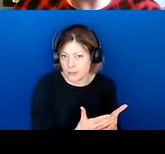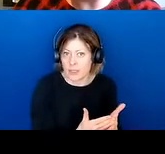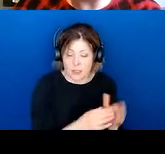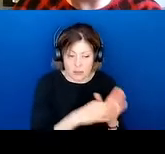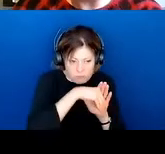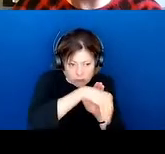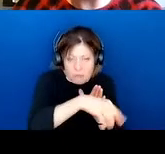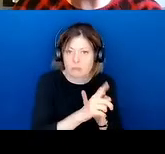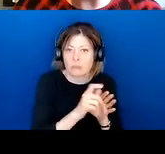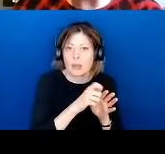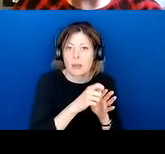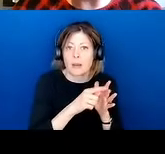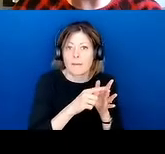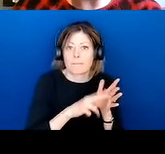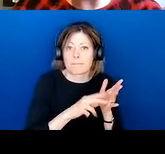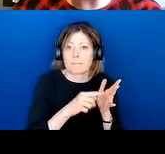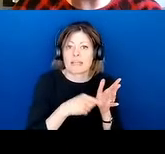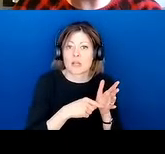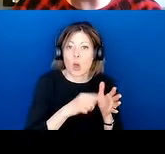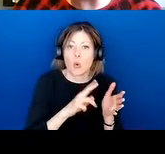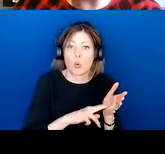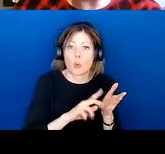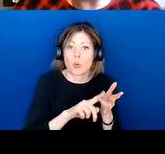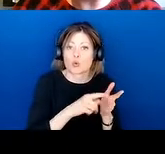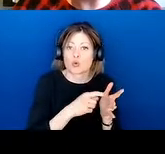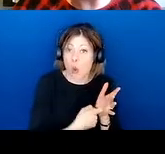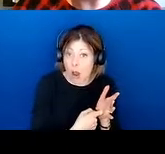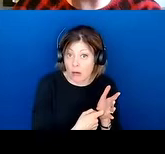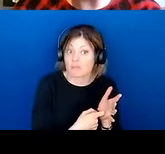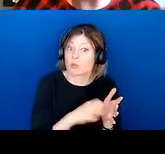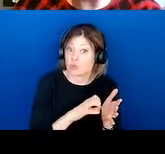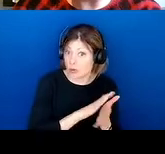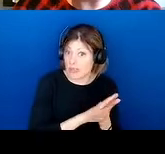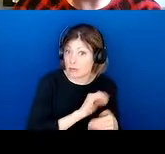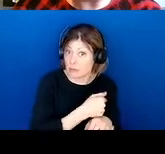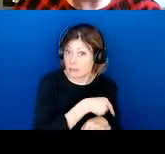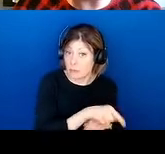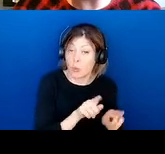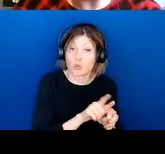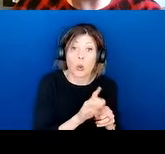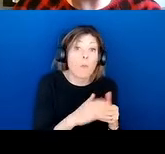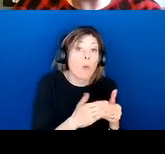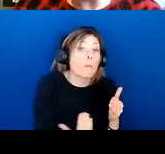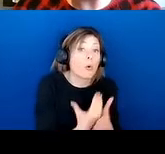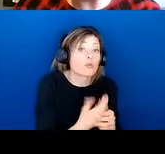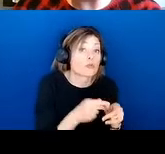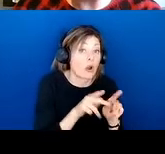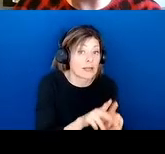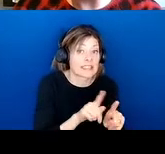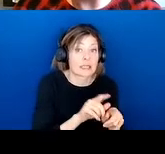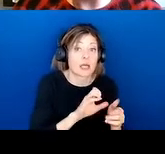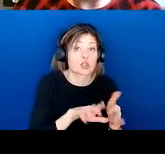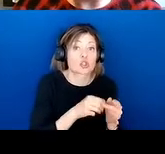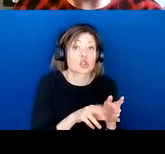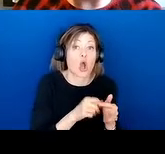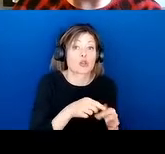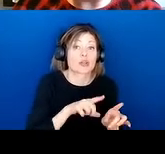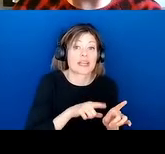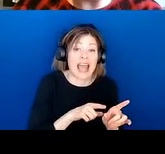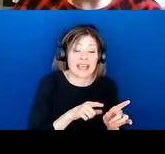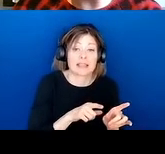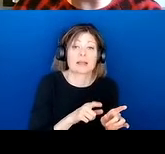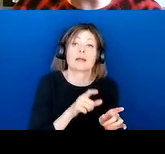grew, plus modern varieties, Chardonnay, Sauvignon Blanc, and Pinot Grigio.